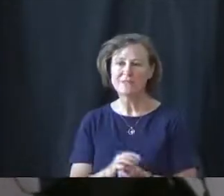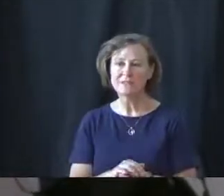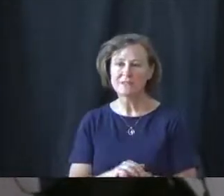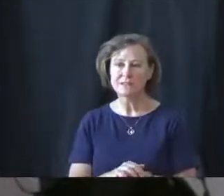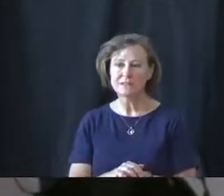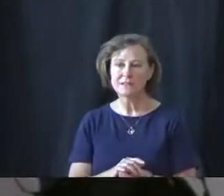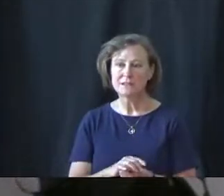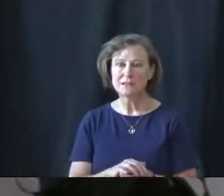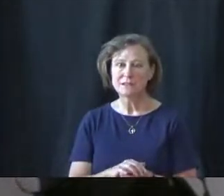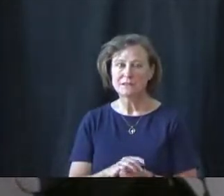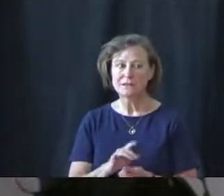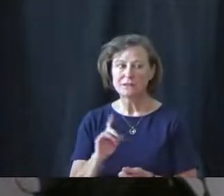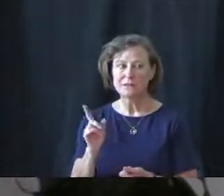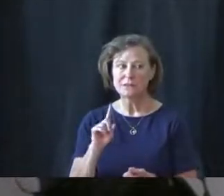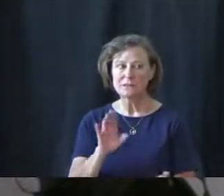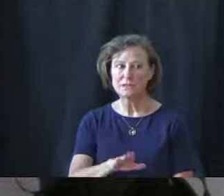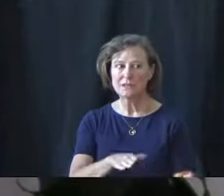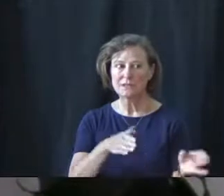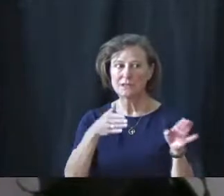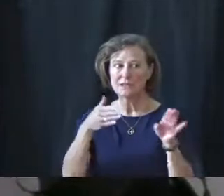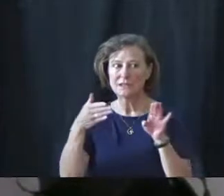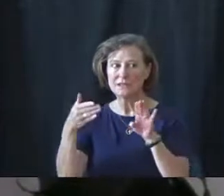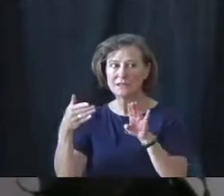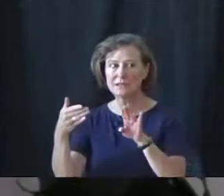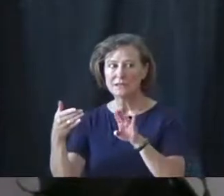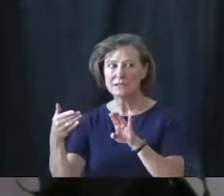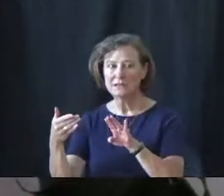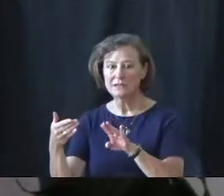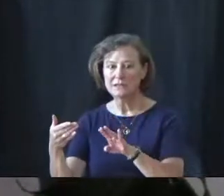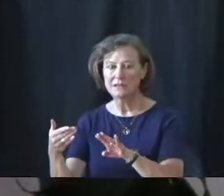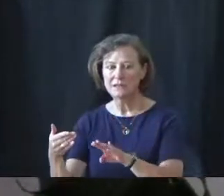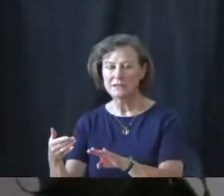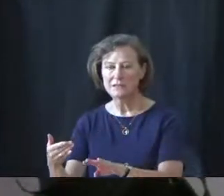where death is looked upon as a friend.